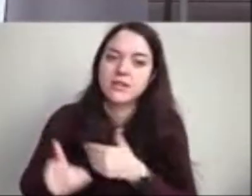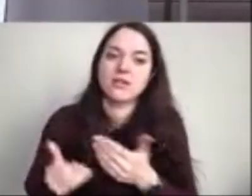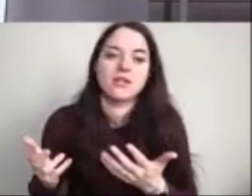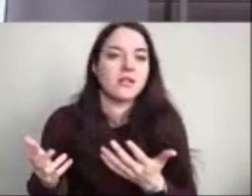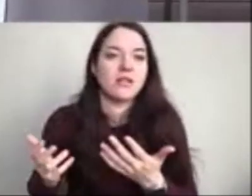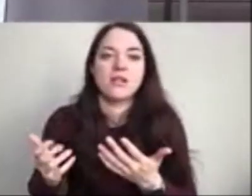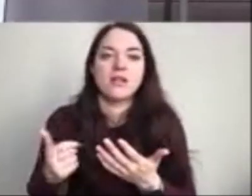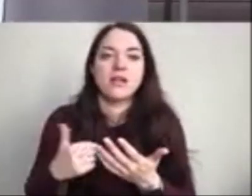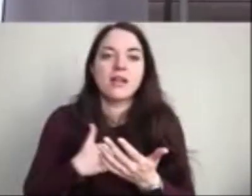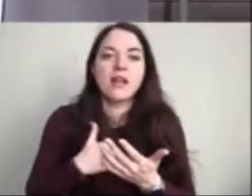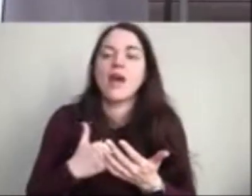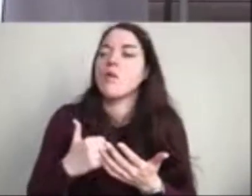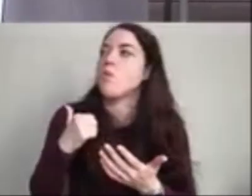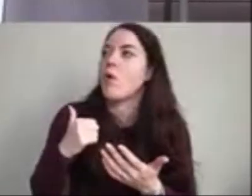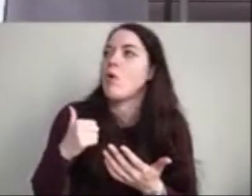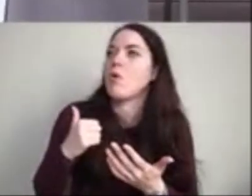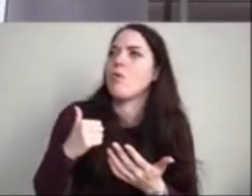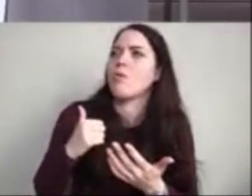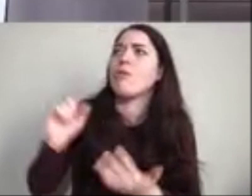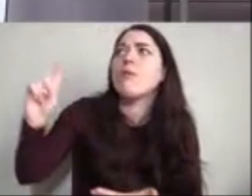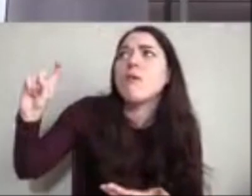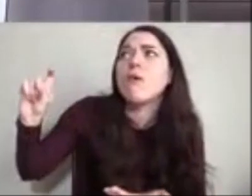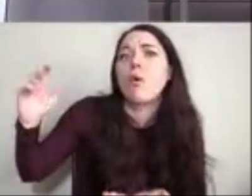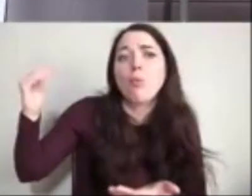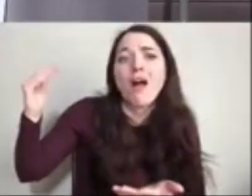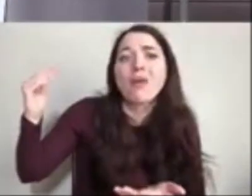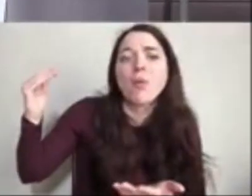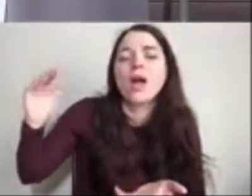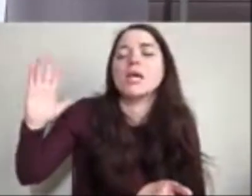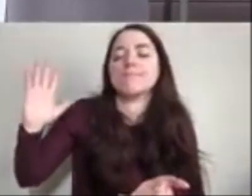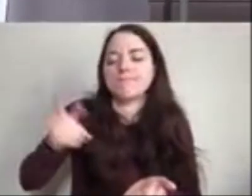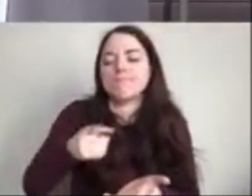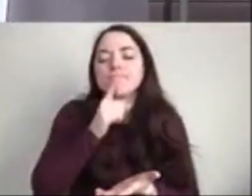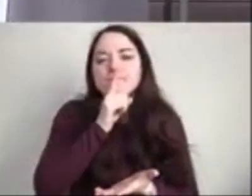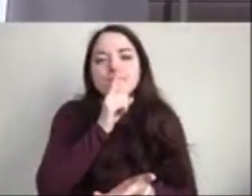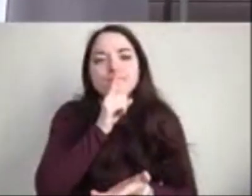and I won't question. Mm. And I haven't.